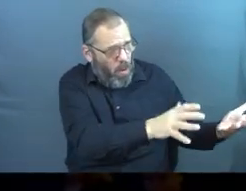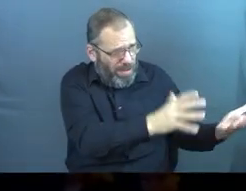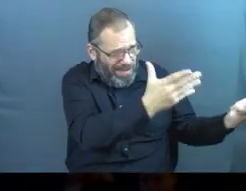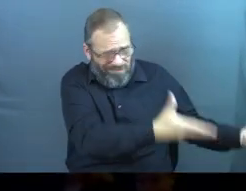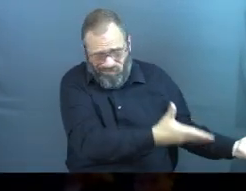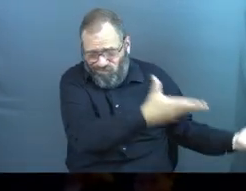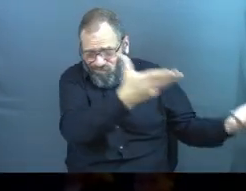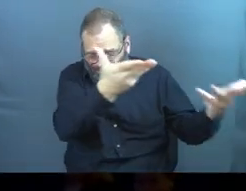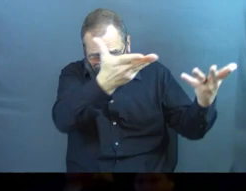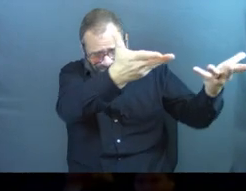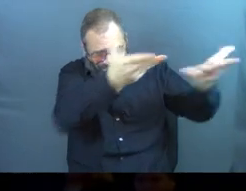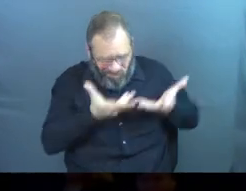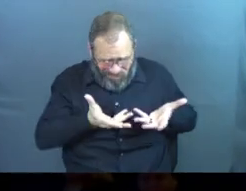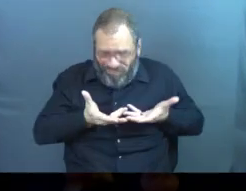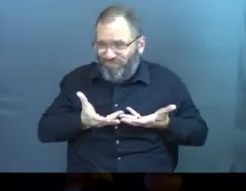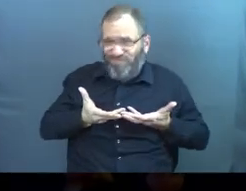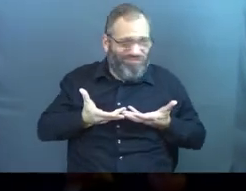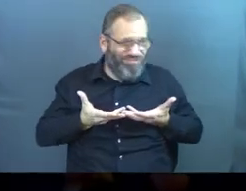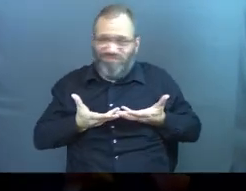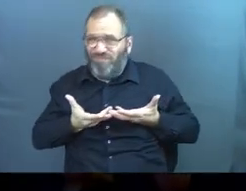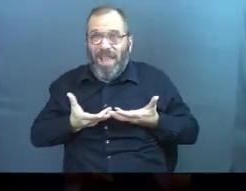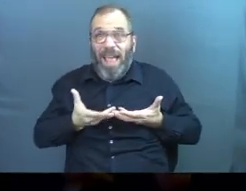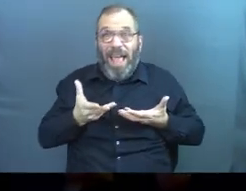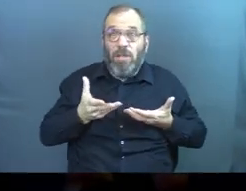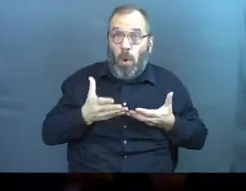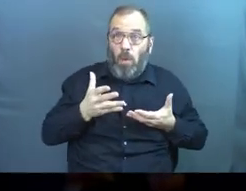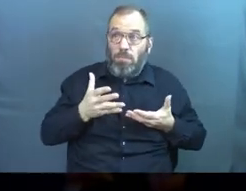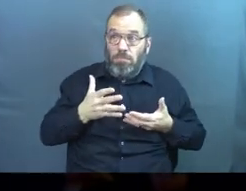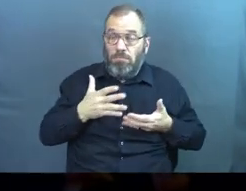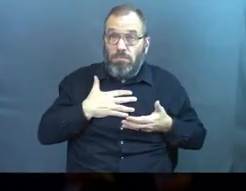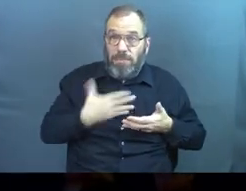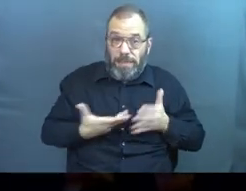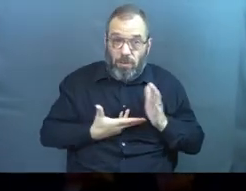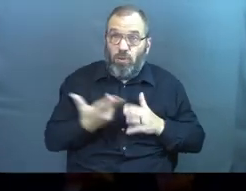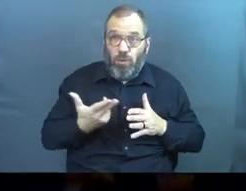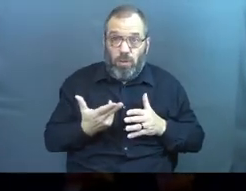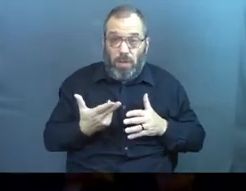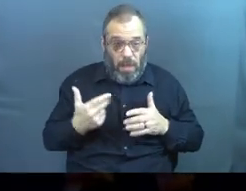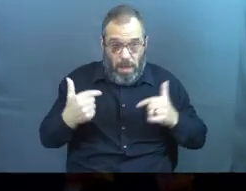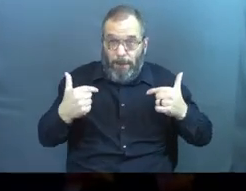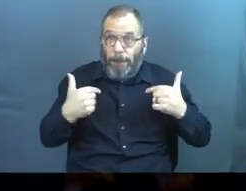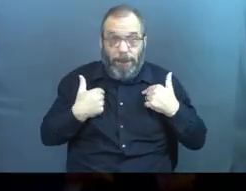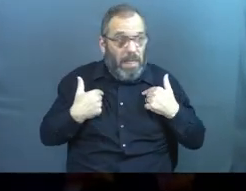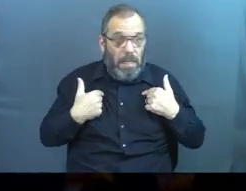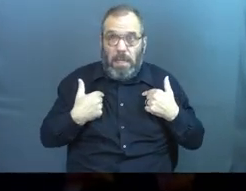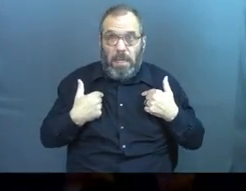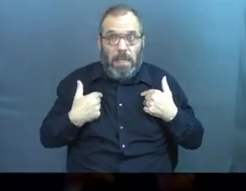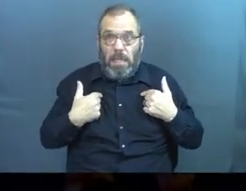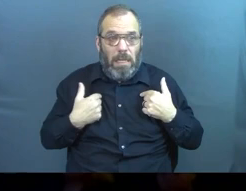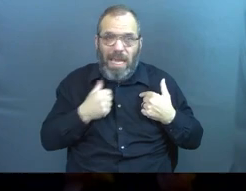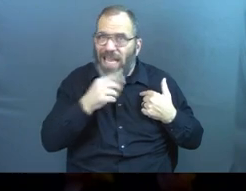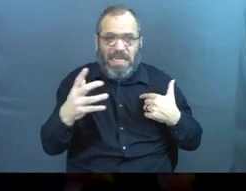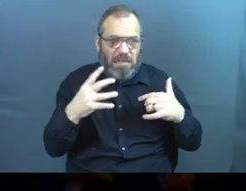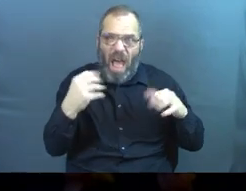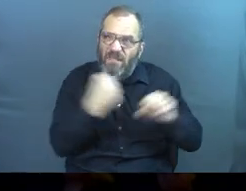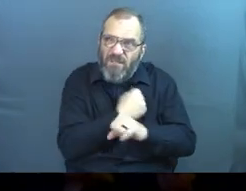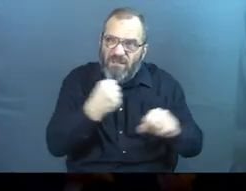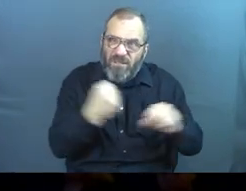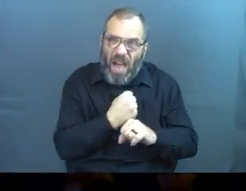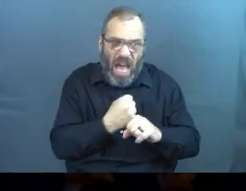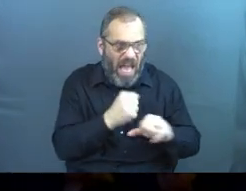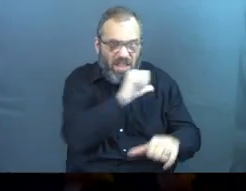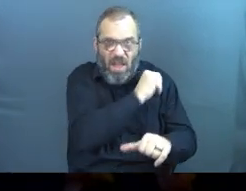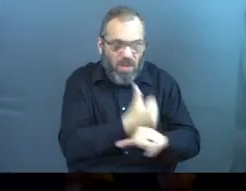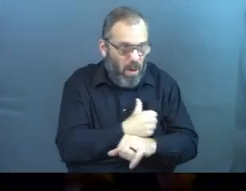been delivered to me. So Satan's admitting the truth. He did not wrestle the authority of this